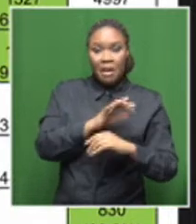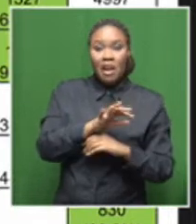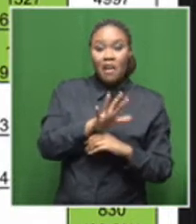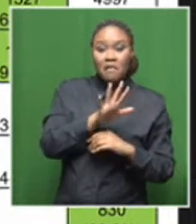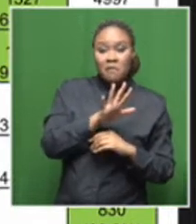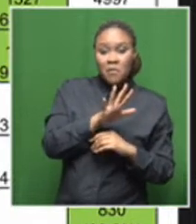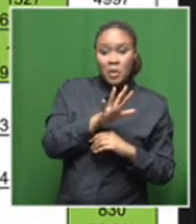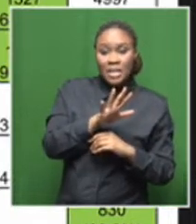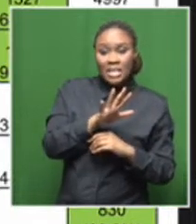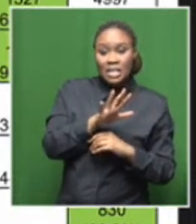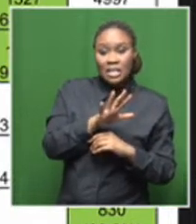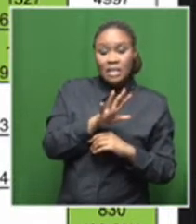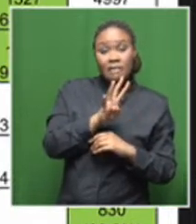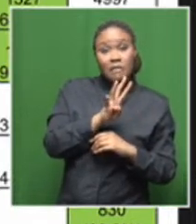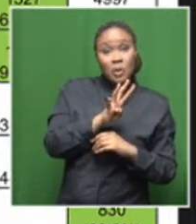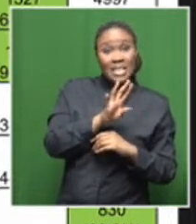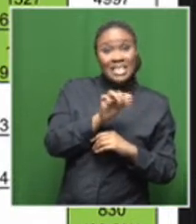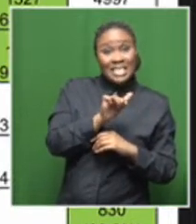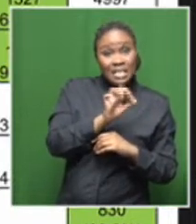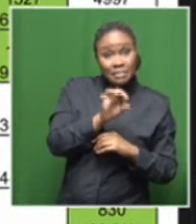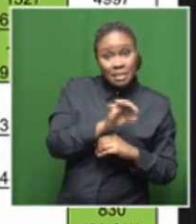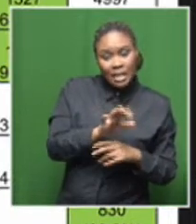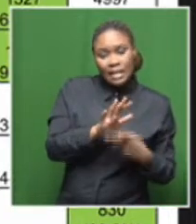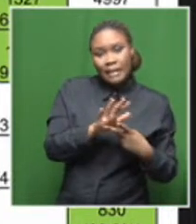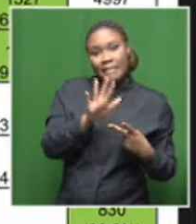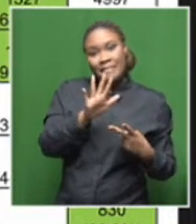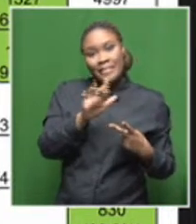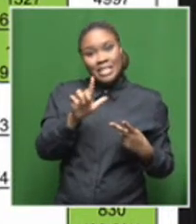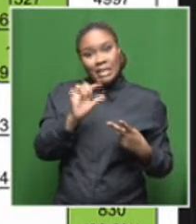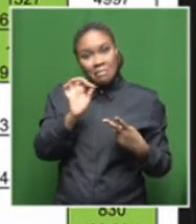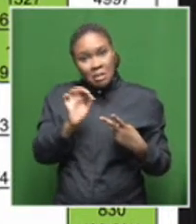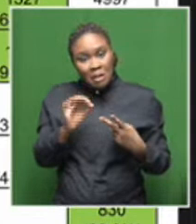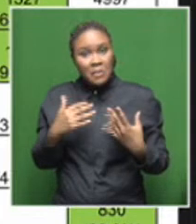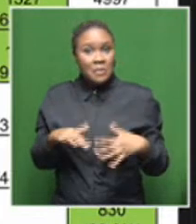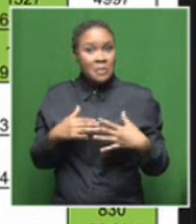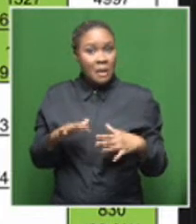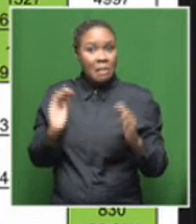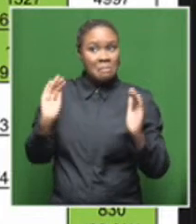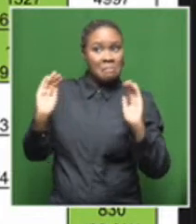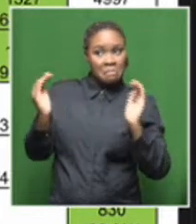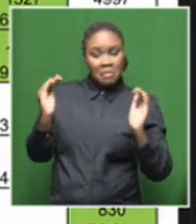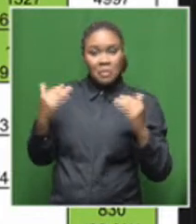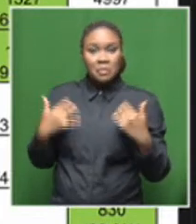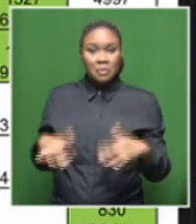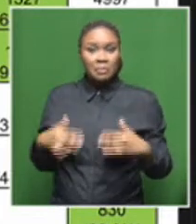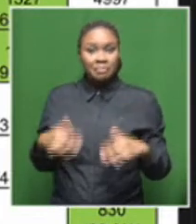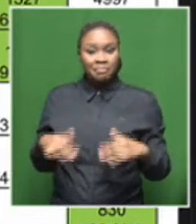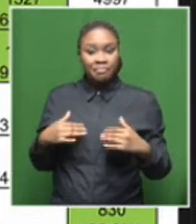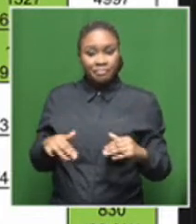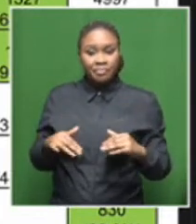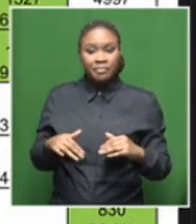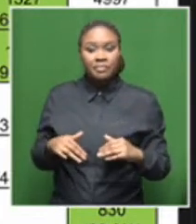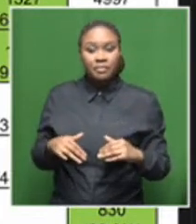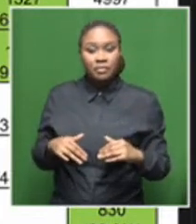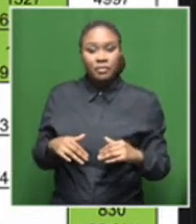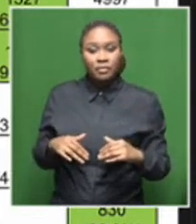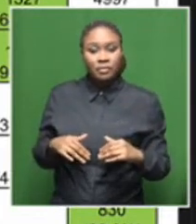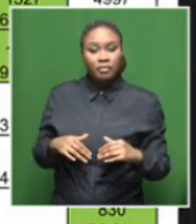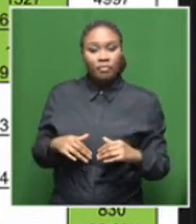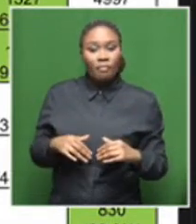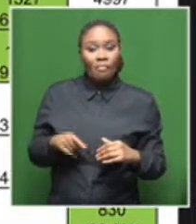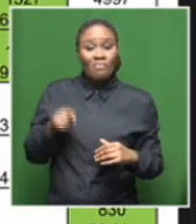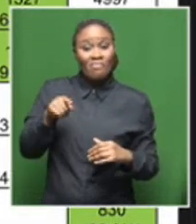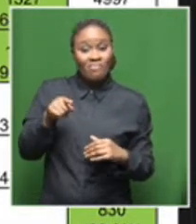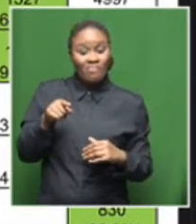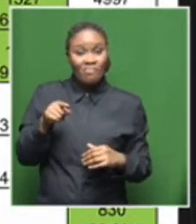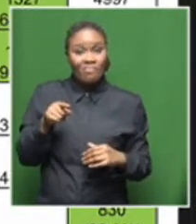These are the percentage growth over that period, comparing a 24-hour period on the same day of the week.